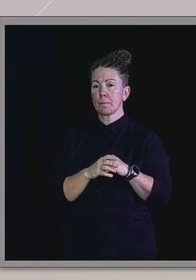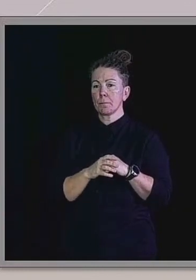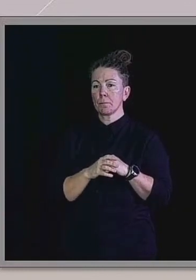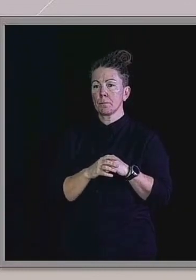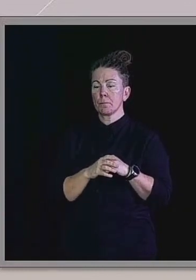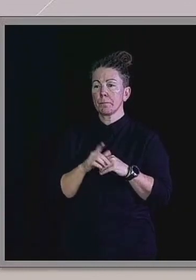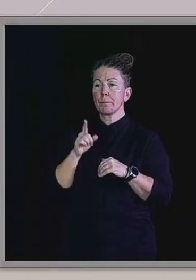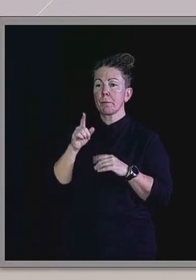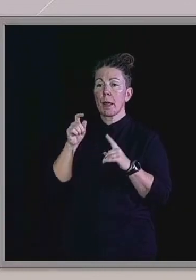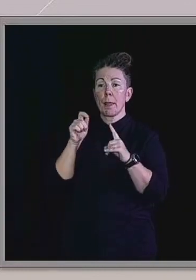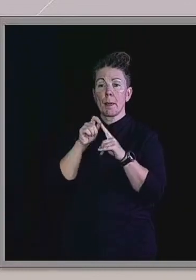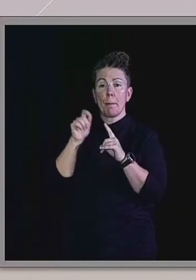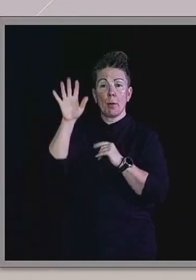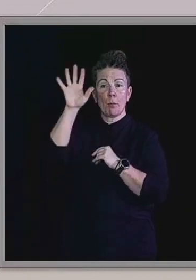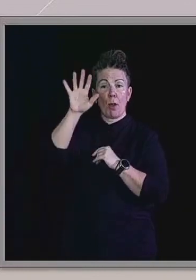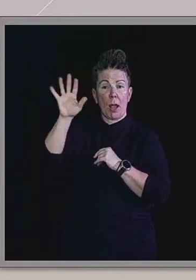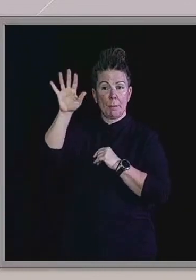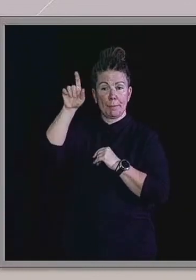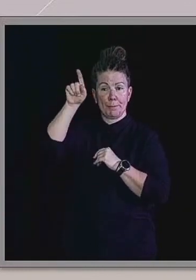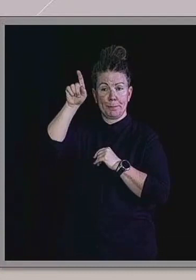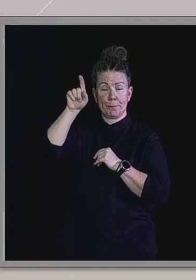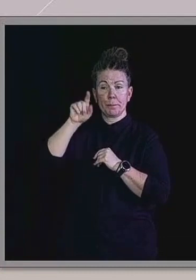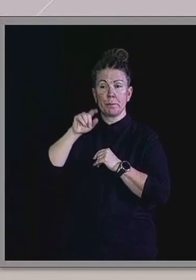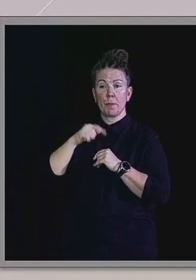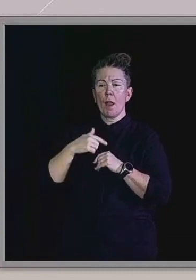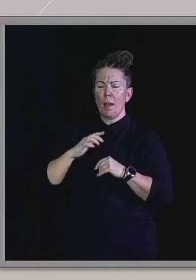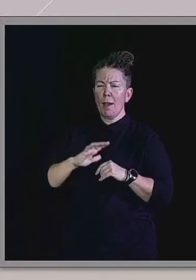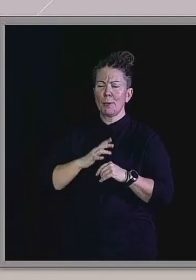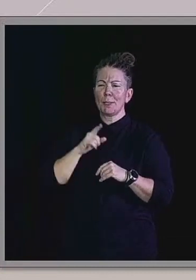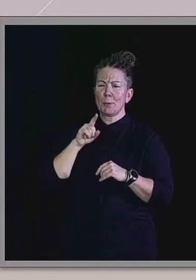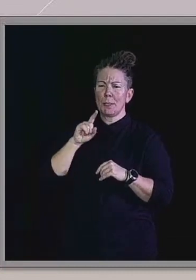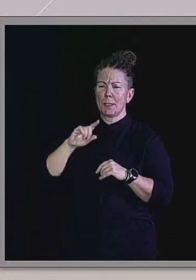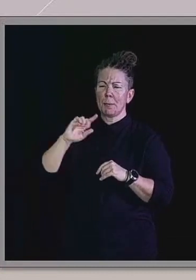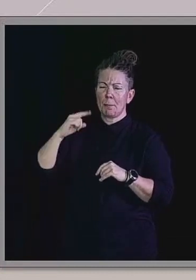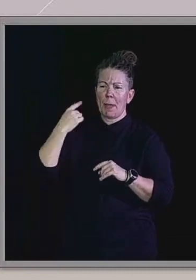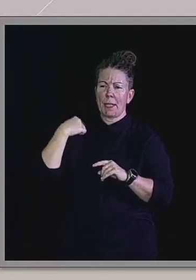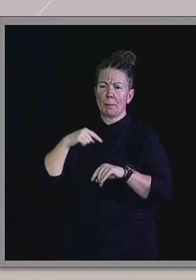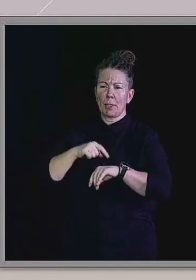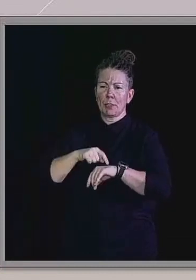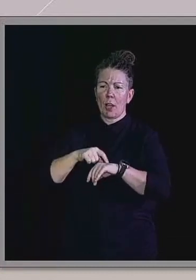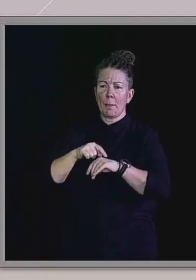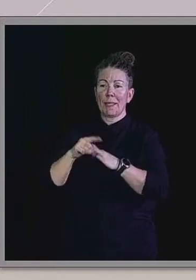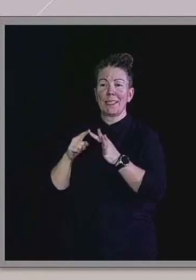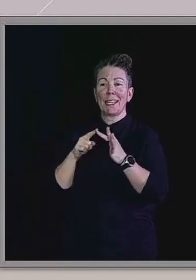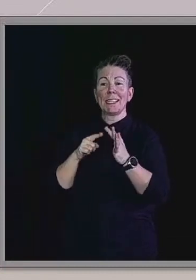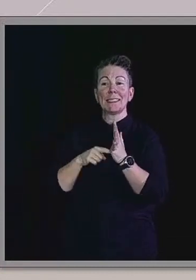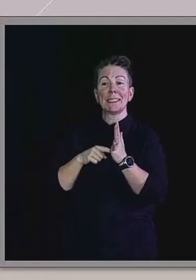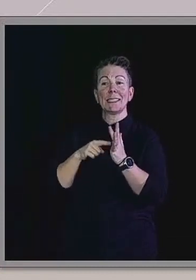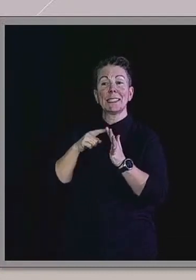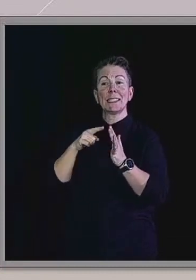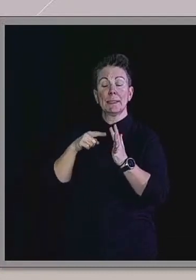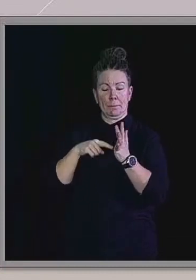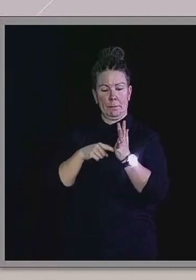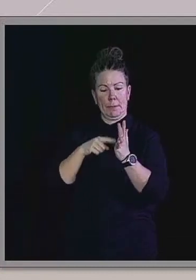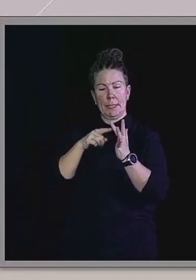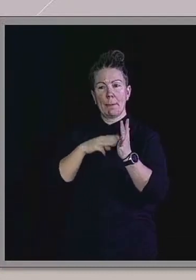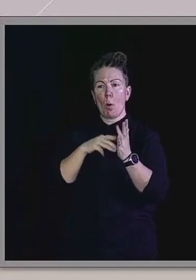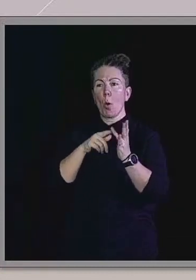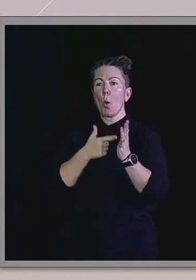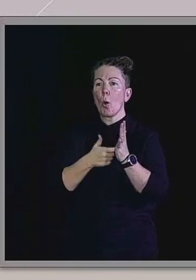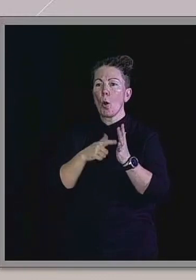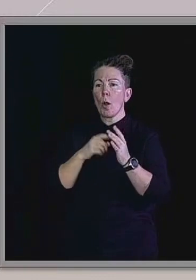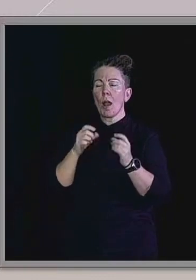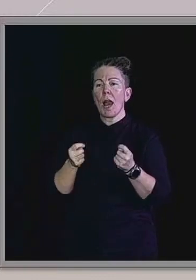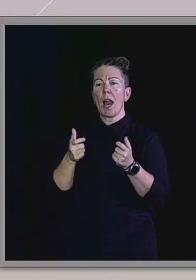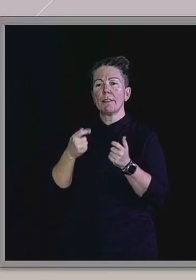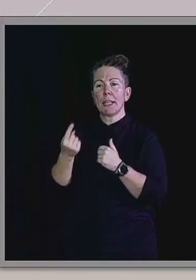the Pilbara, as you mentioned, I've got an interest that goes back to my time working in East Timor shortly after independence. And